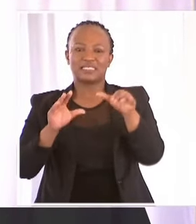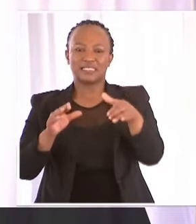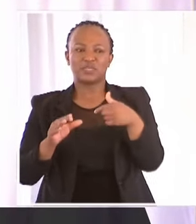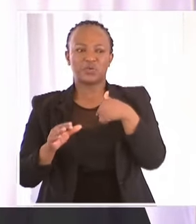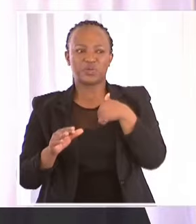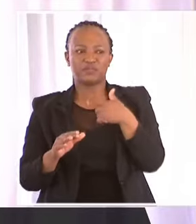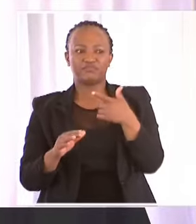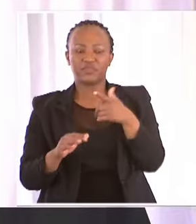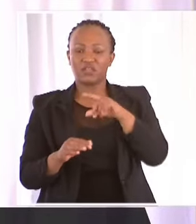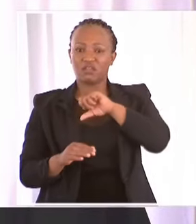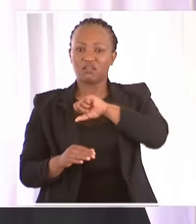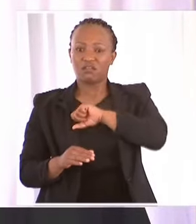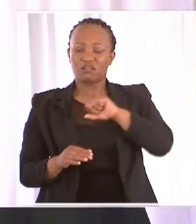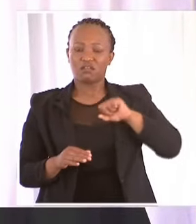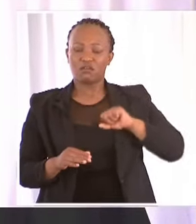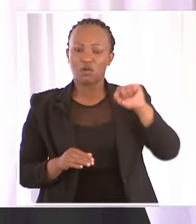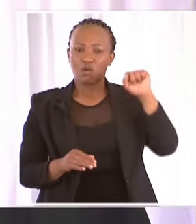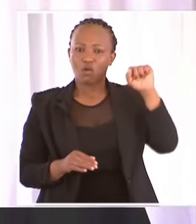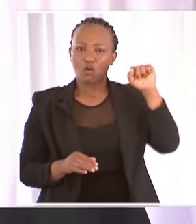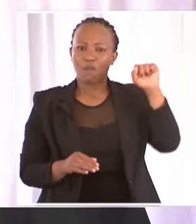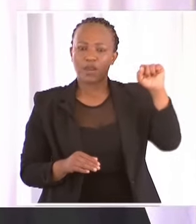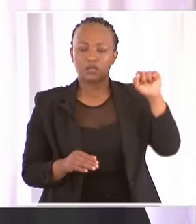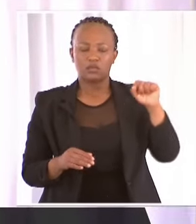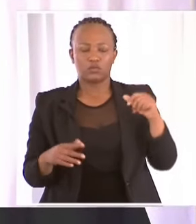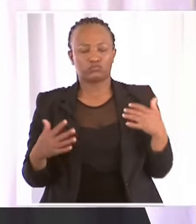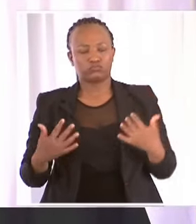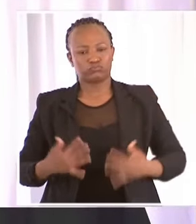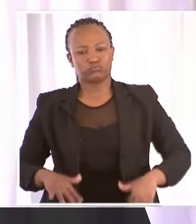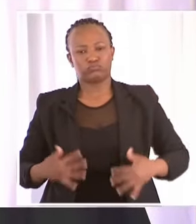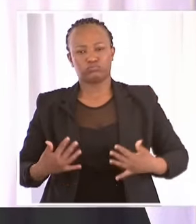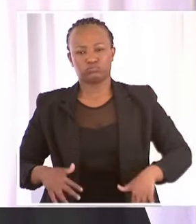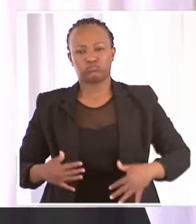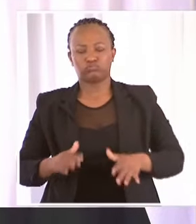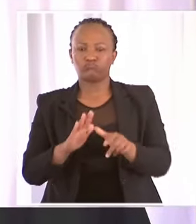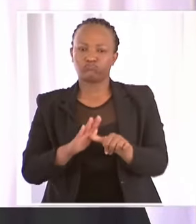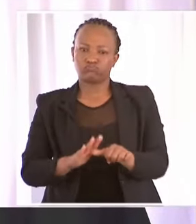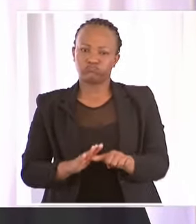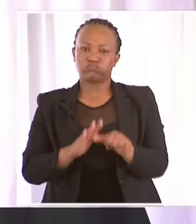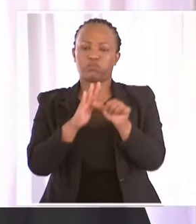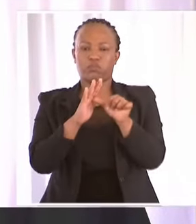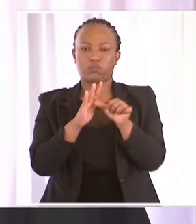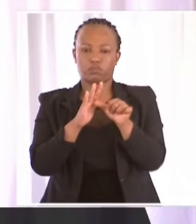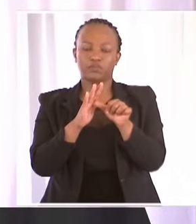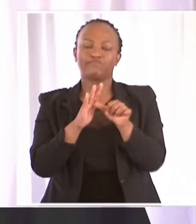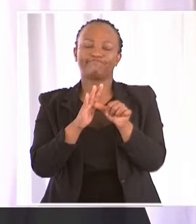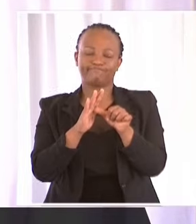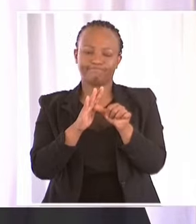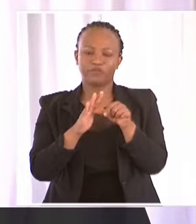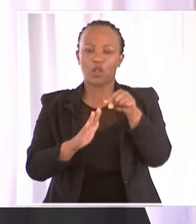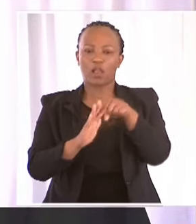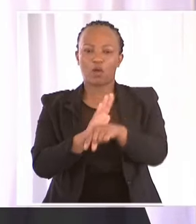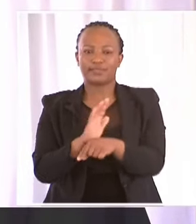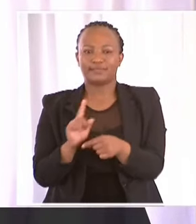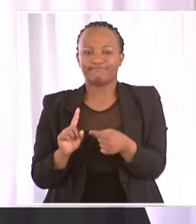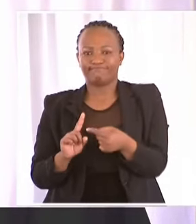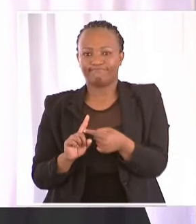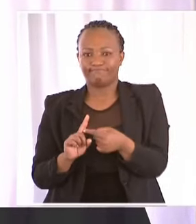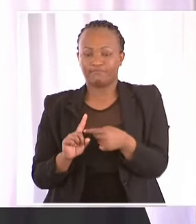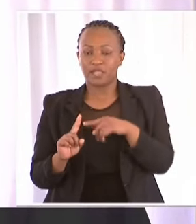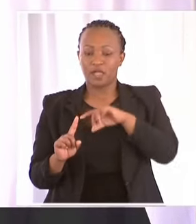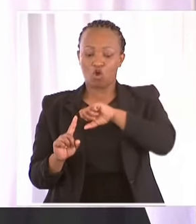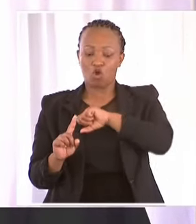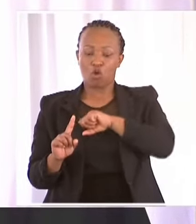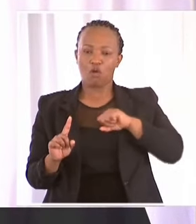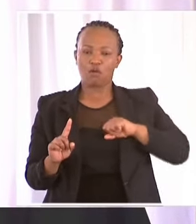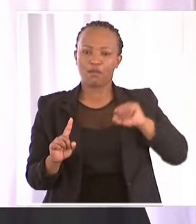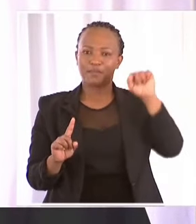comrade, a highly valued comrade, a comrade who